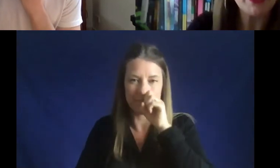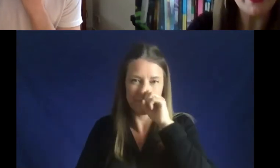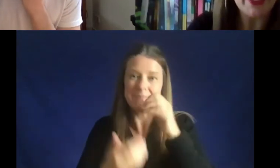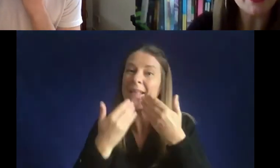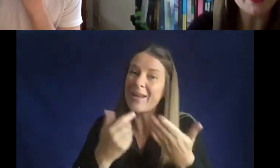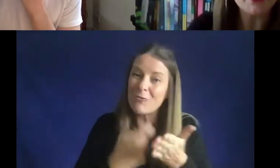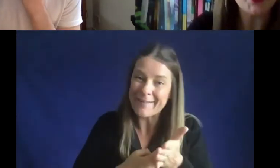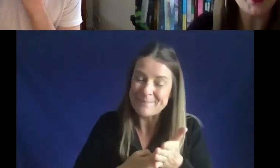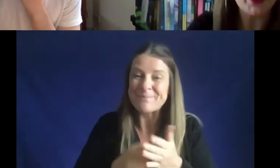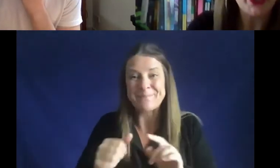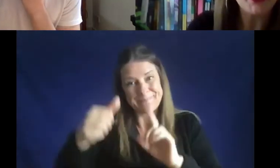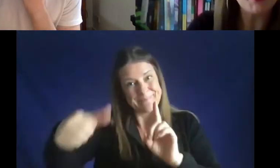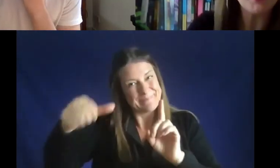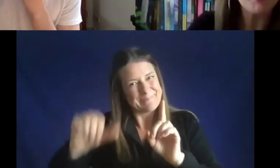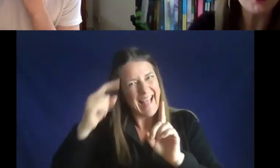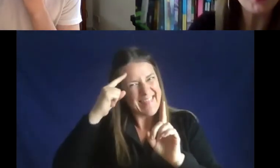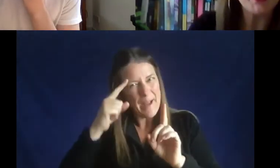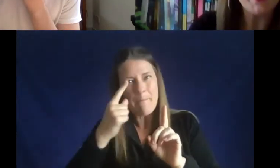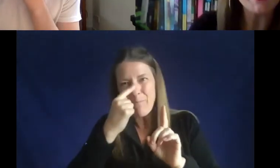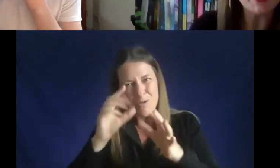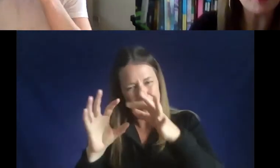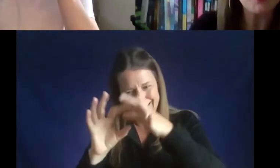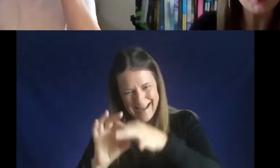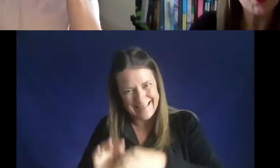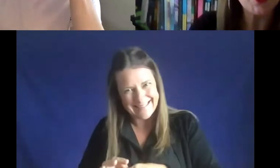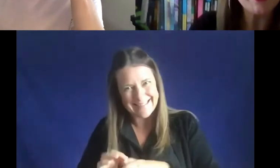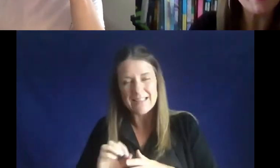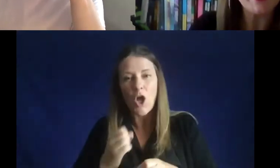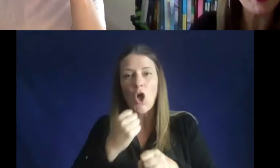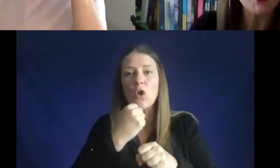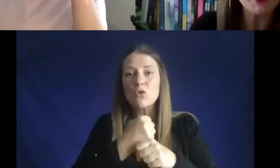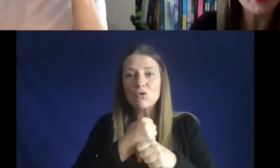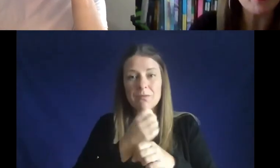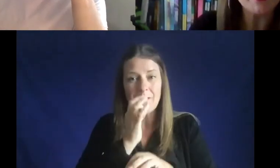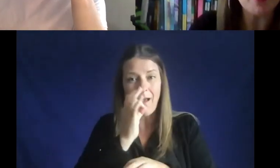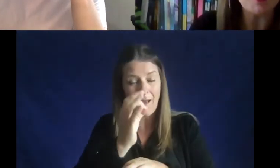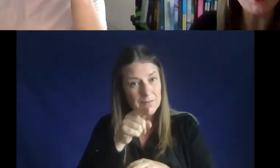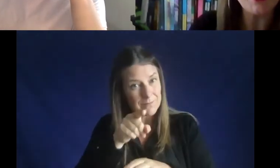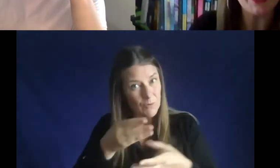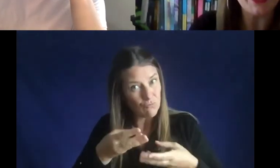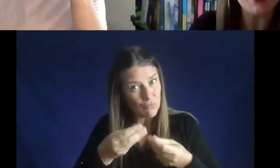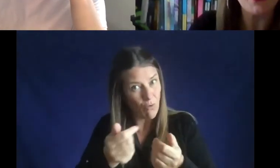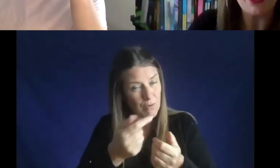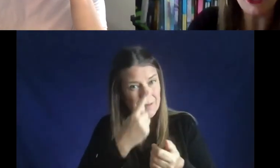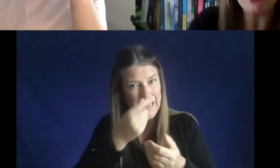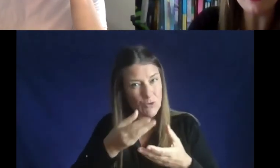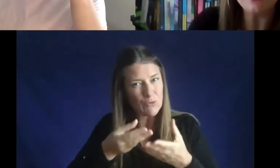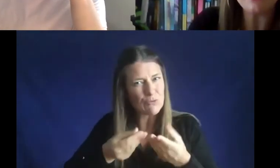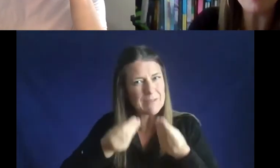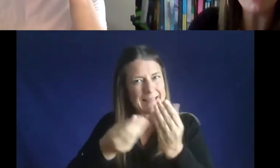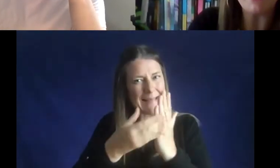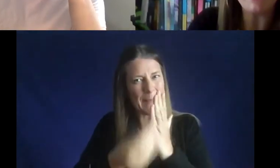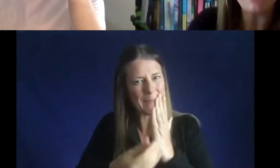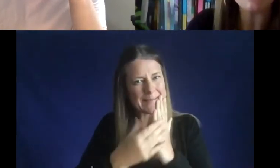questions are maybe connected. So there's one from Gudrun asking about the resource and saying, could you give some examples of the kind of